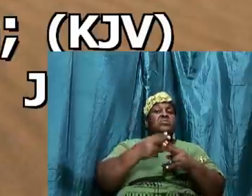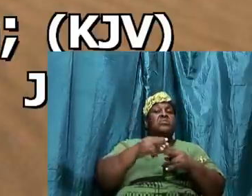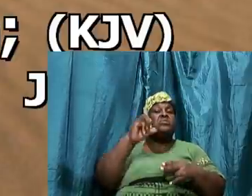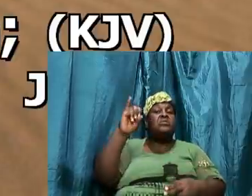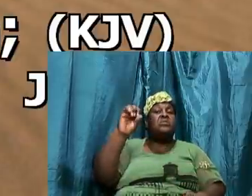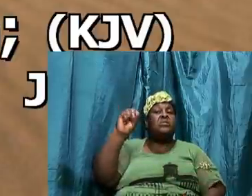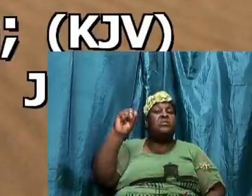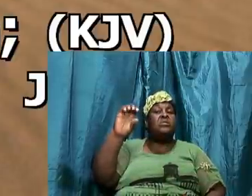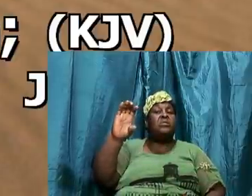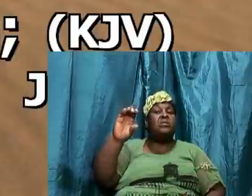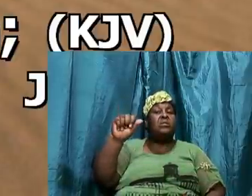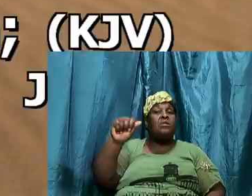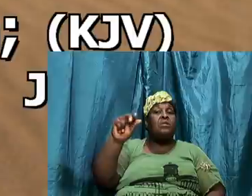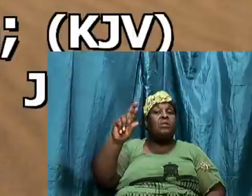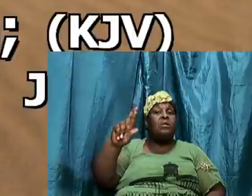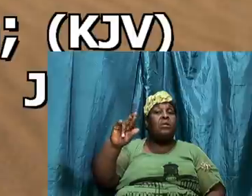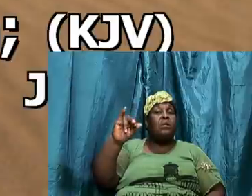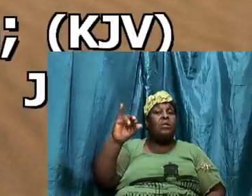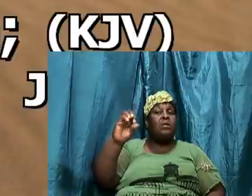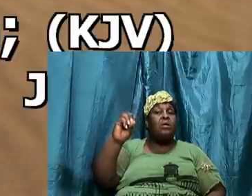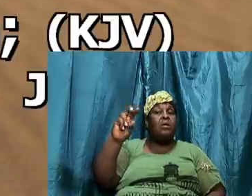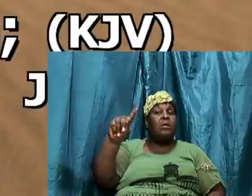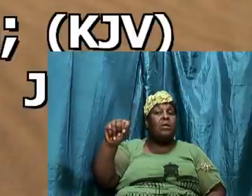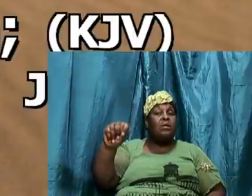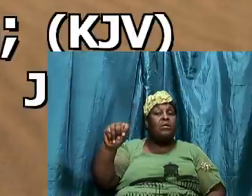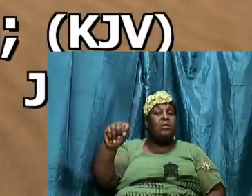I am just saying to you now what the Bible